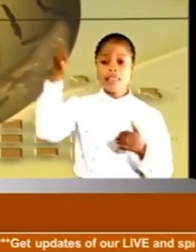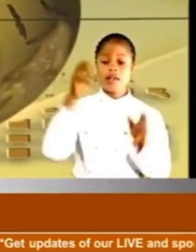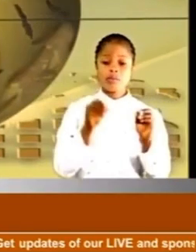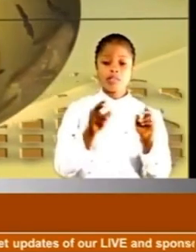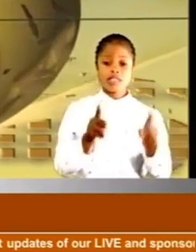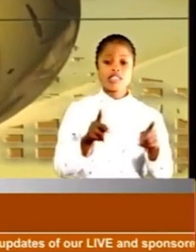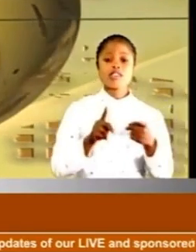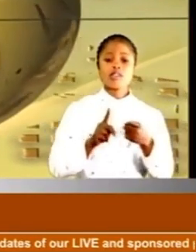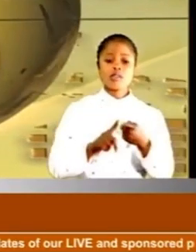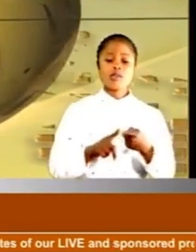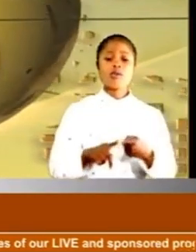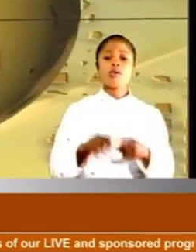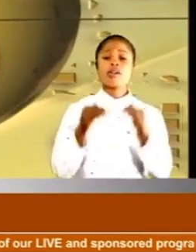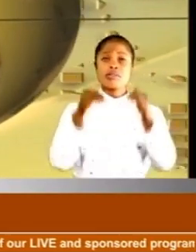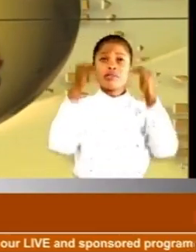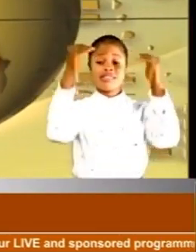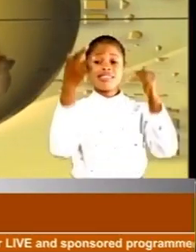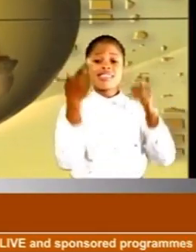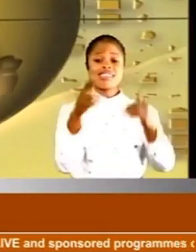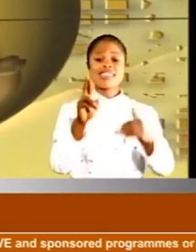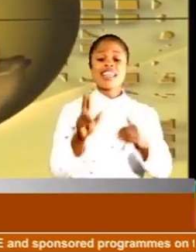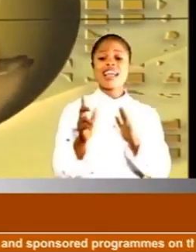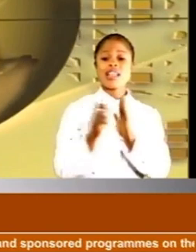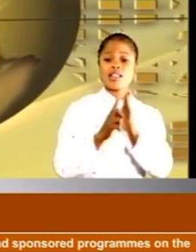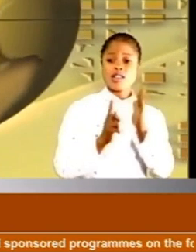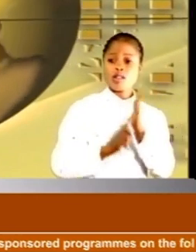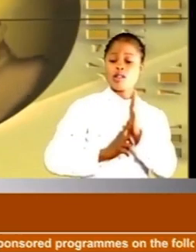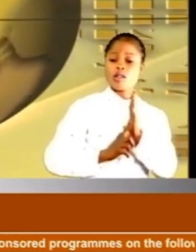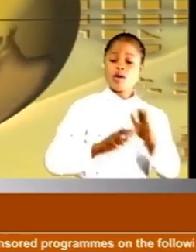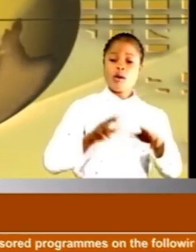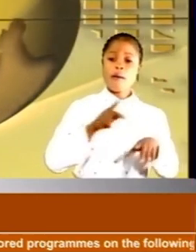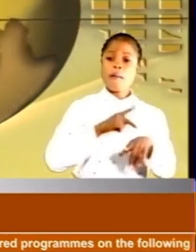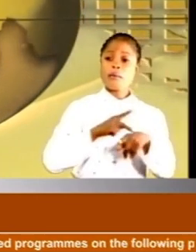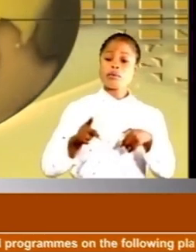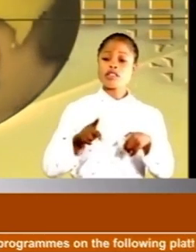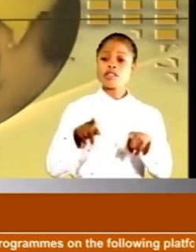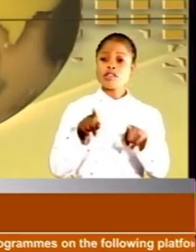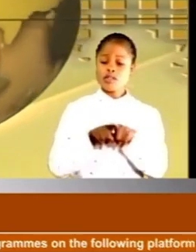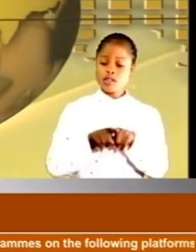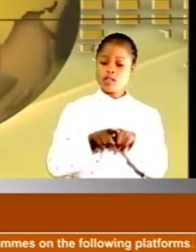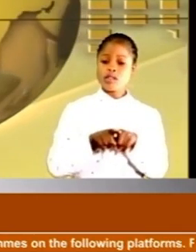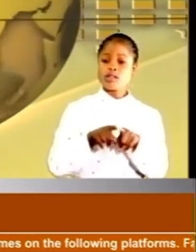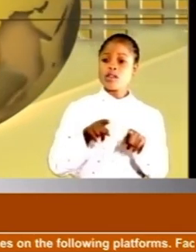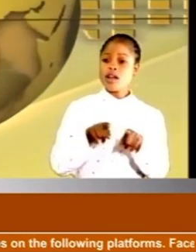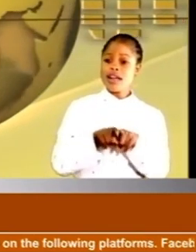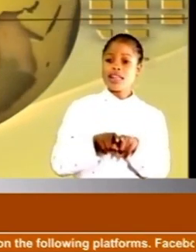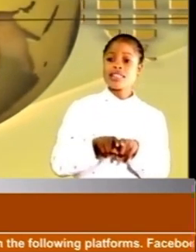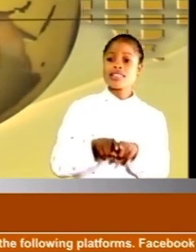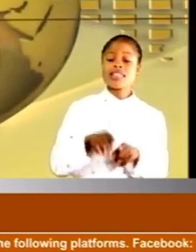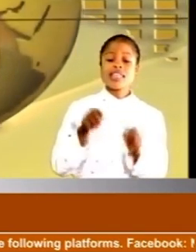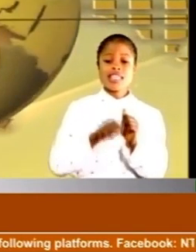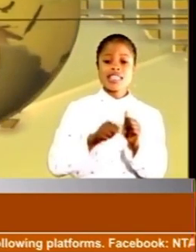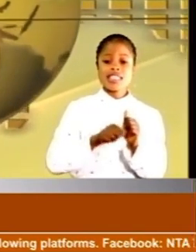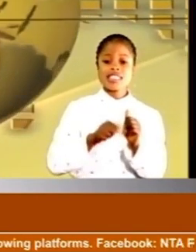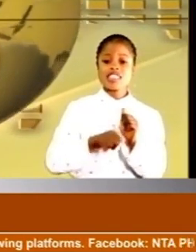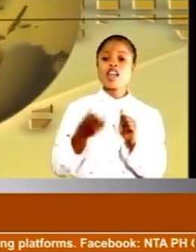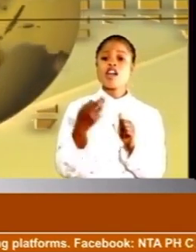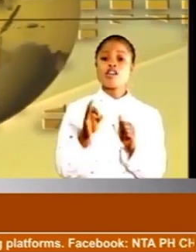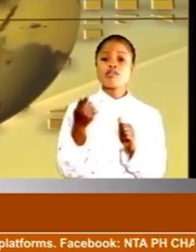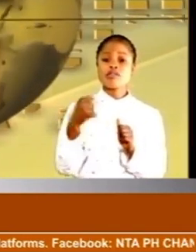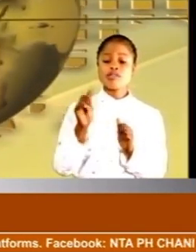profession with a scholarship from Obi Lulu-Briggs Foundation. Kingsley Amaju reports that each of the law school students got a cash